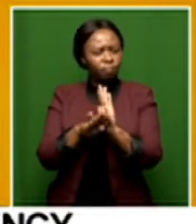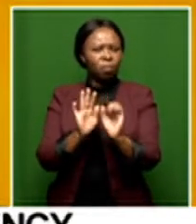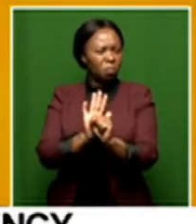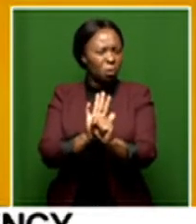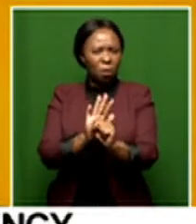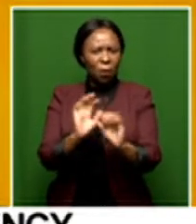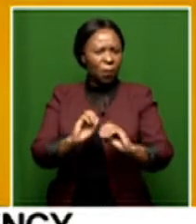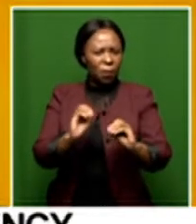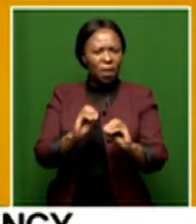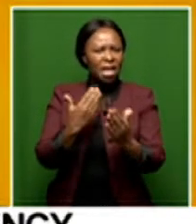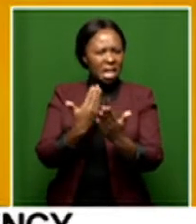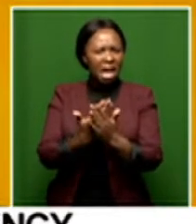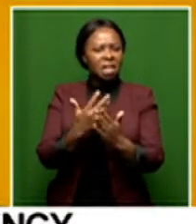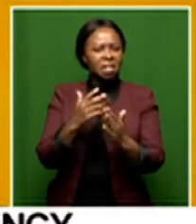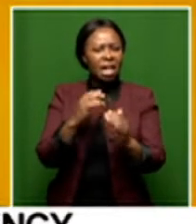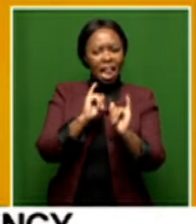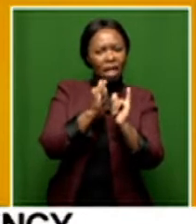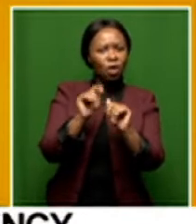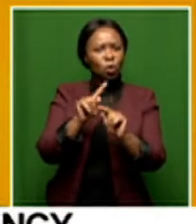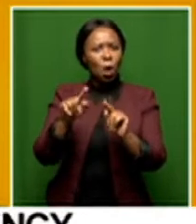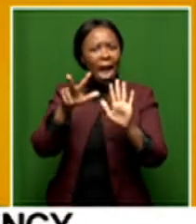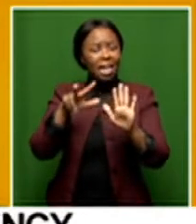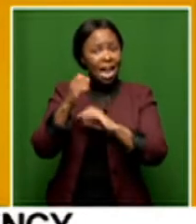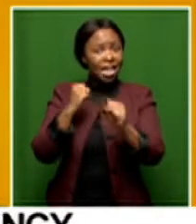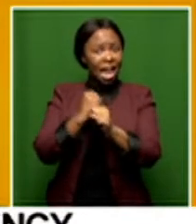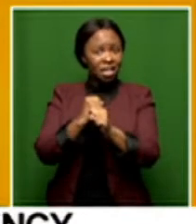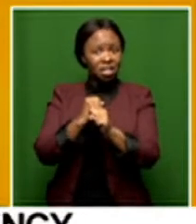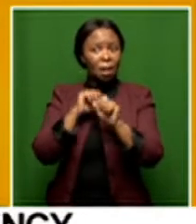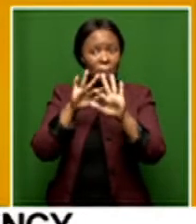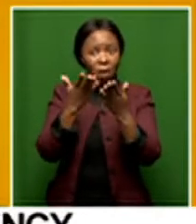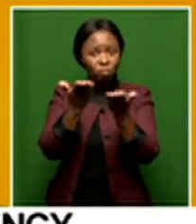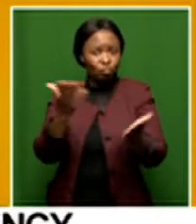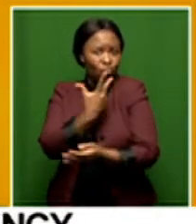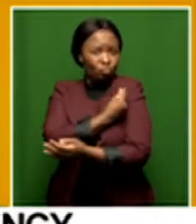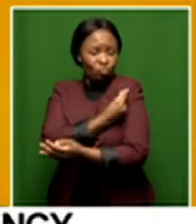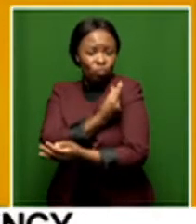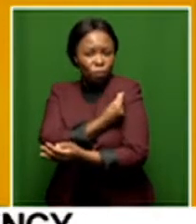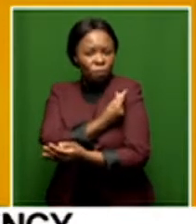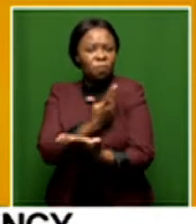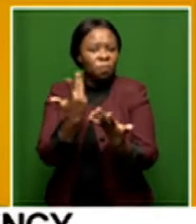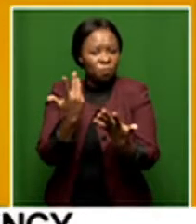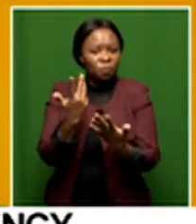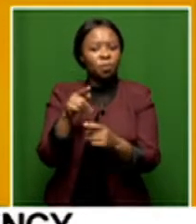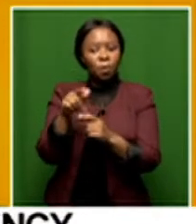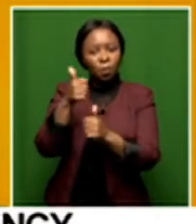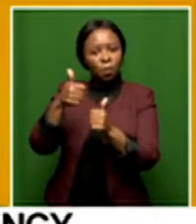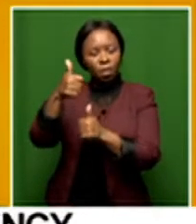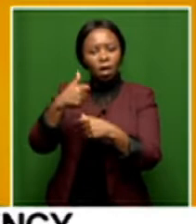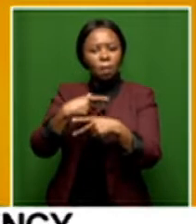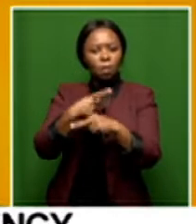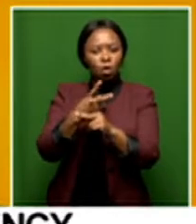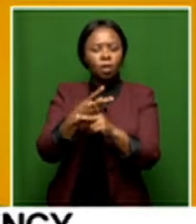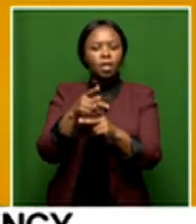take about 11 to 18 years to vaccinate the population. Our next guest, probably best known for her reproductive health